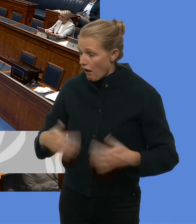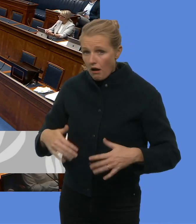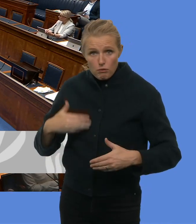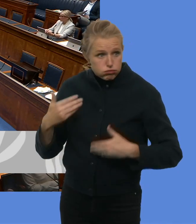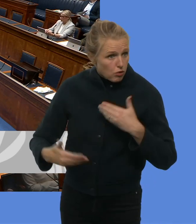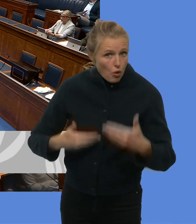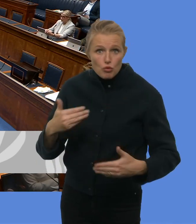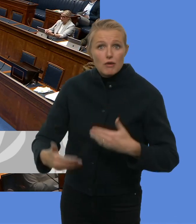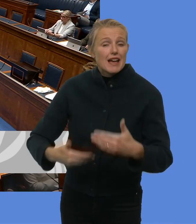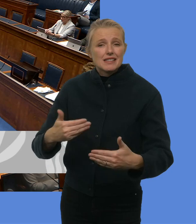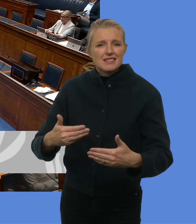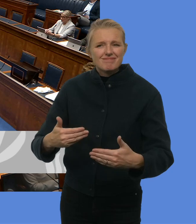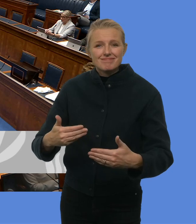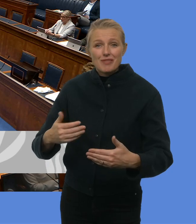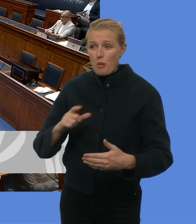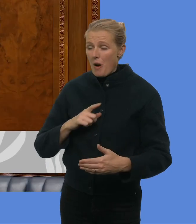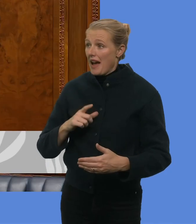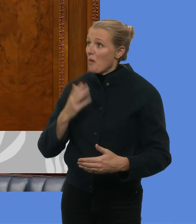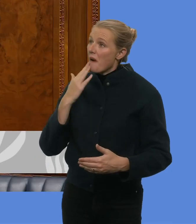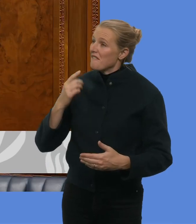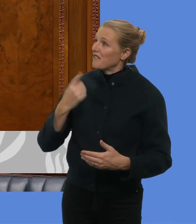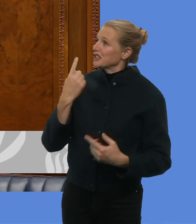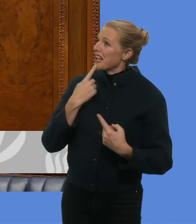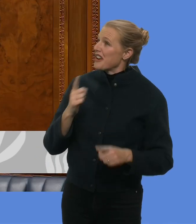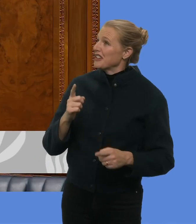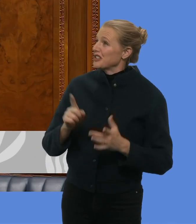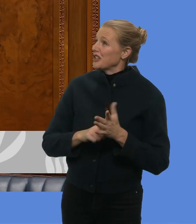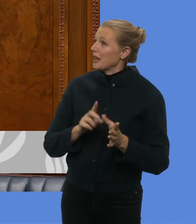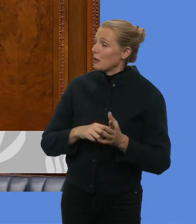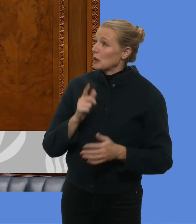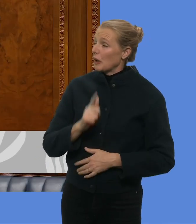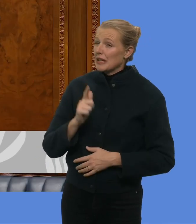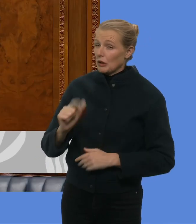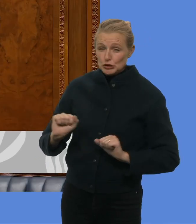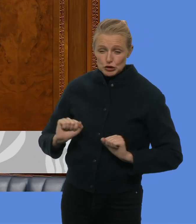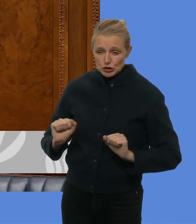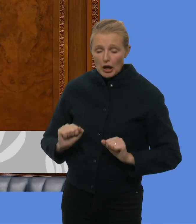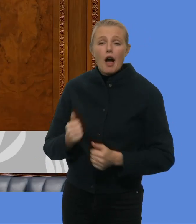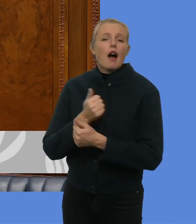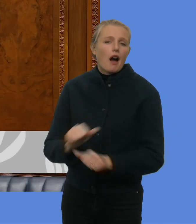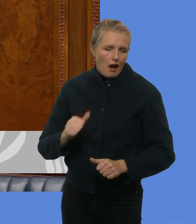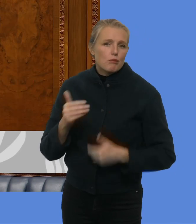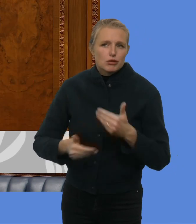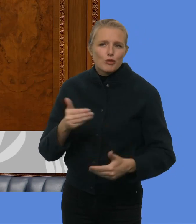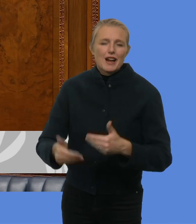to something that was initially announced in January 2020. Of course, we've had that was one of the first